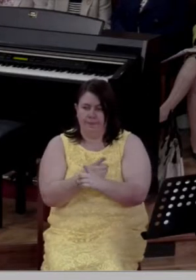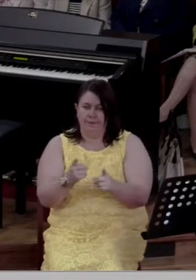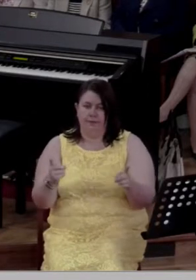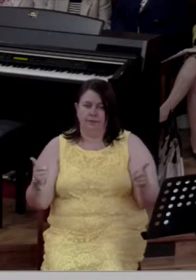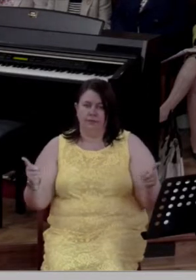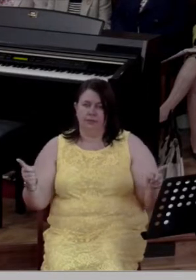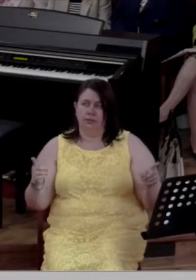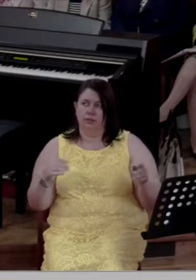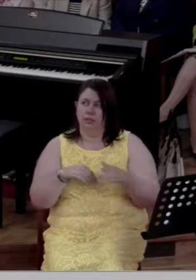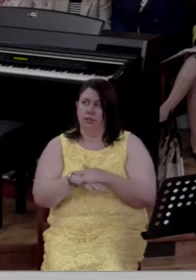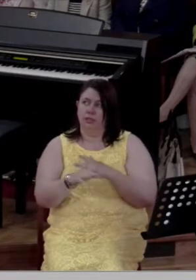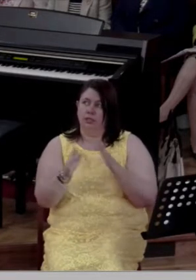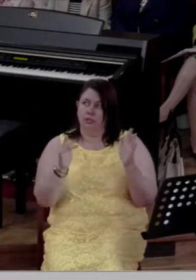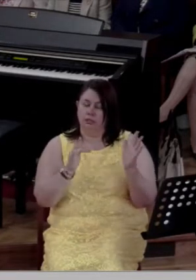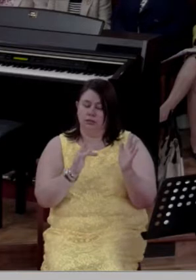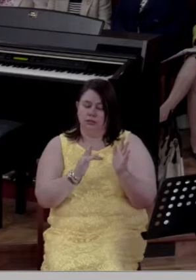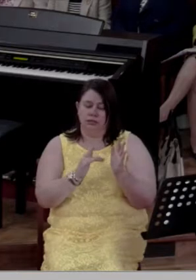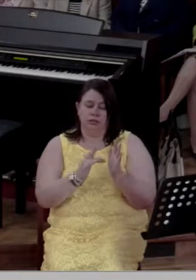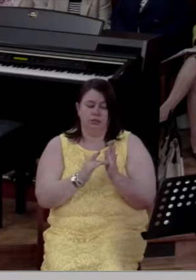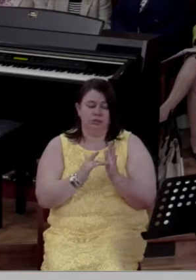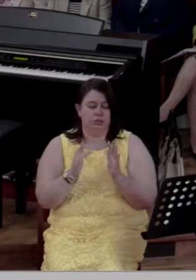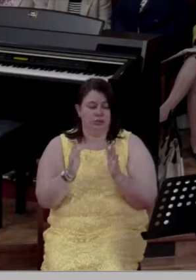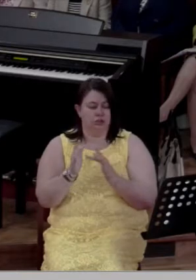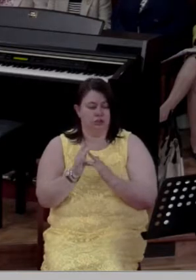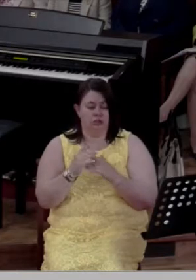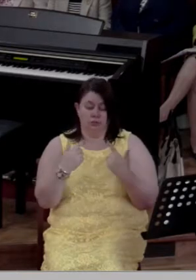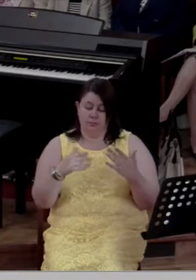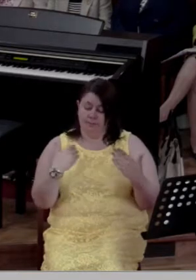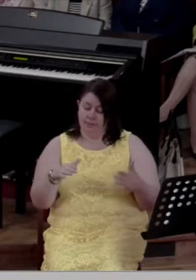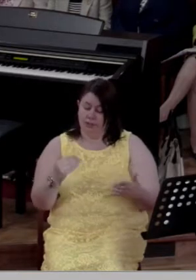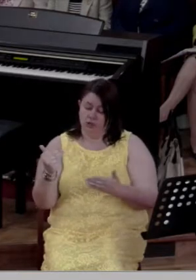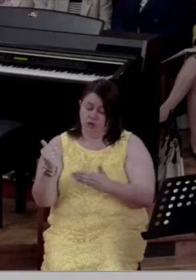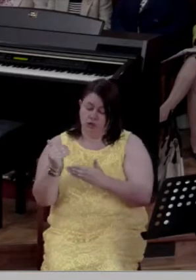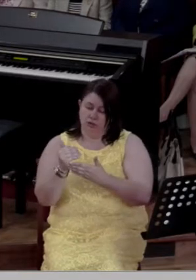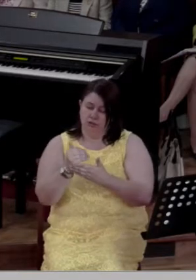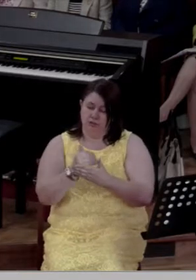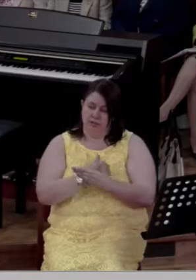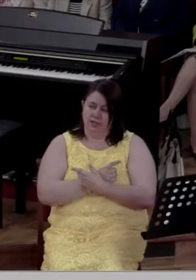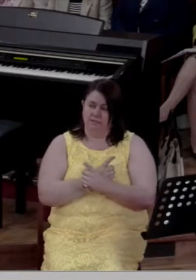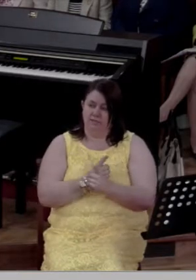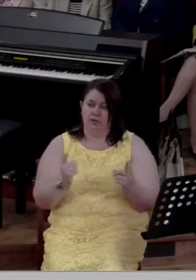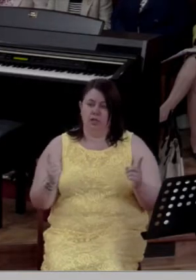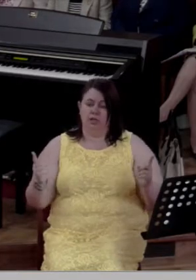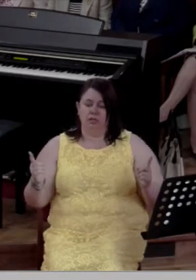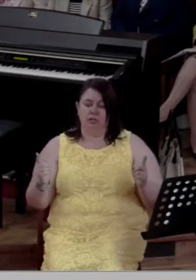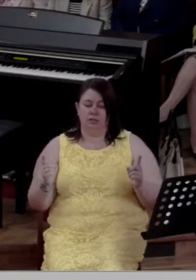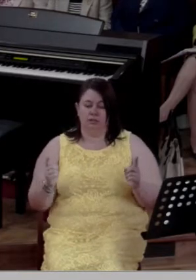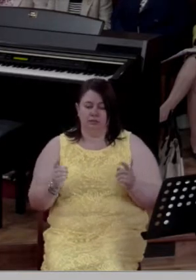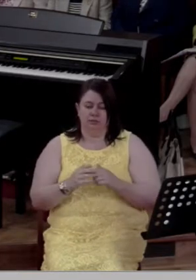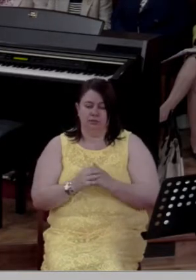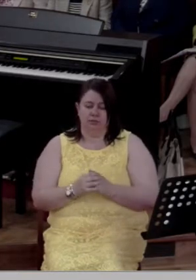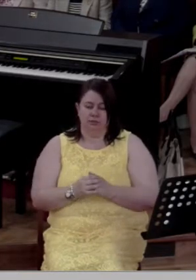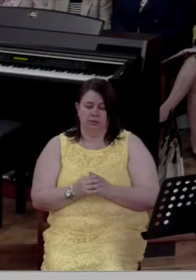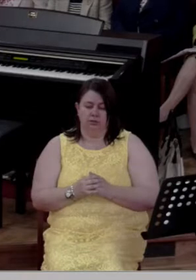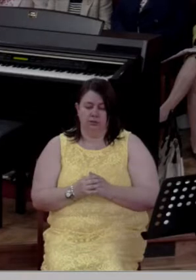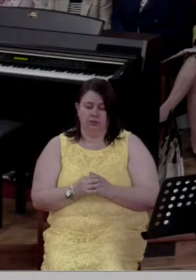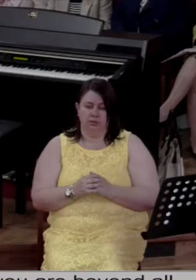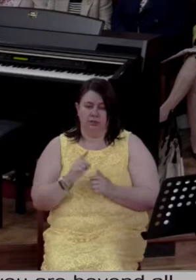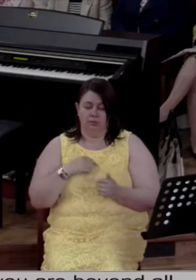In Jesus Christ, you have come to be our Savior, flesh of our flesh, yet the living image of